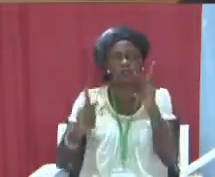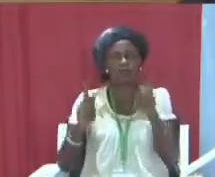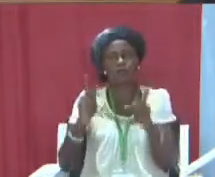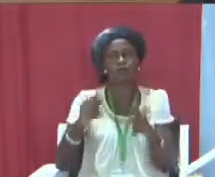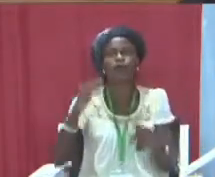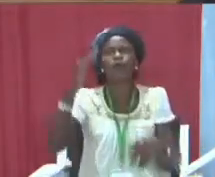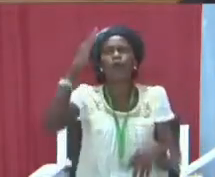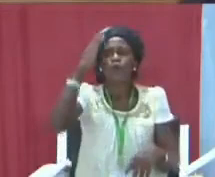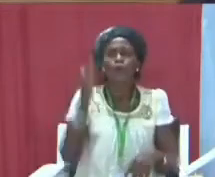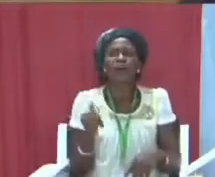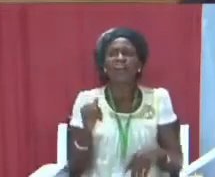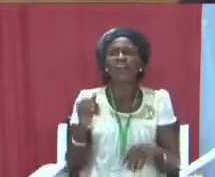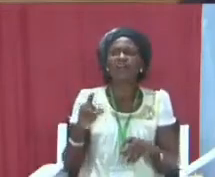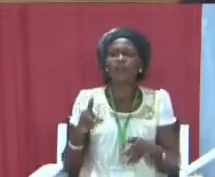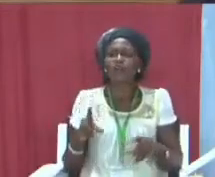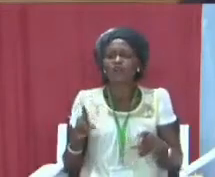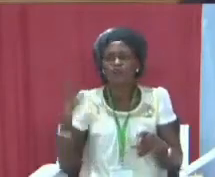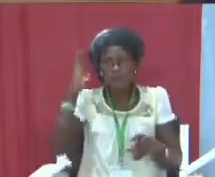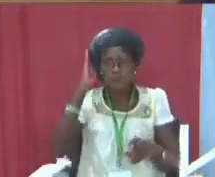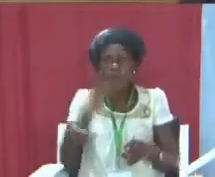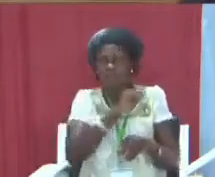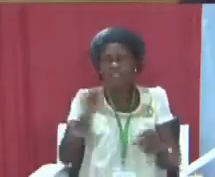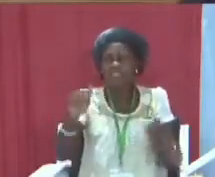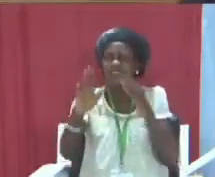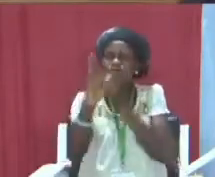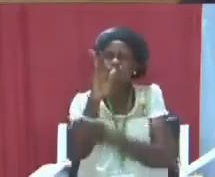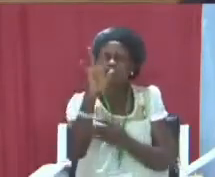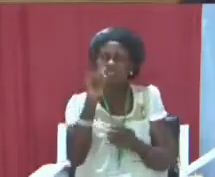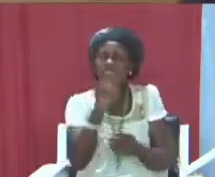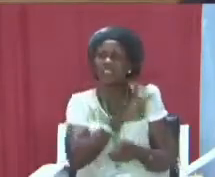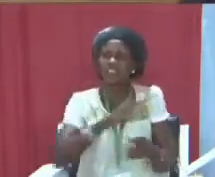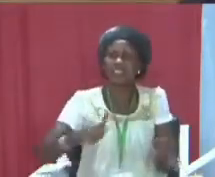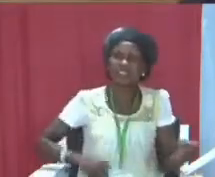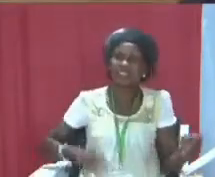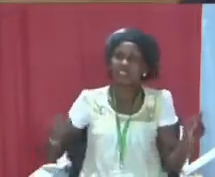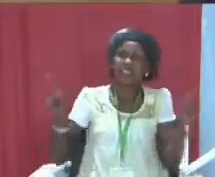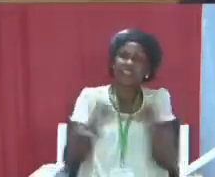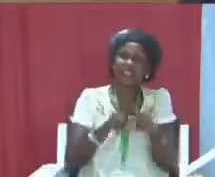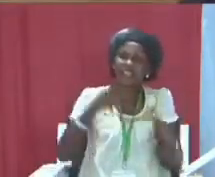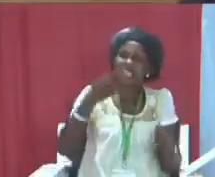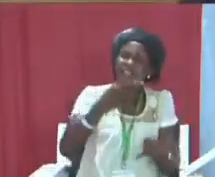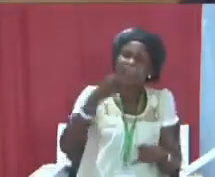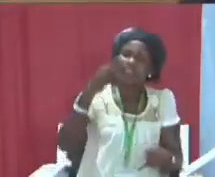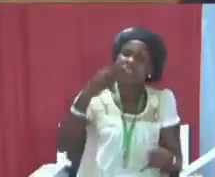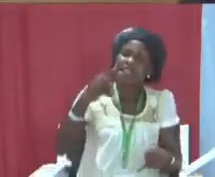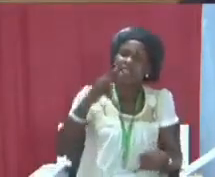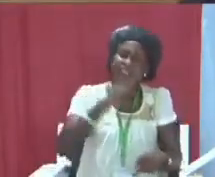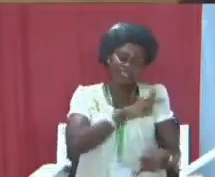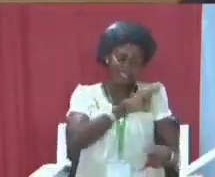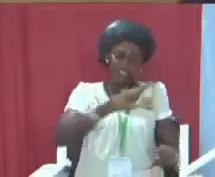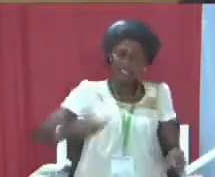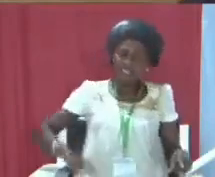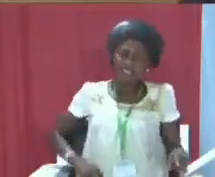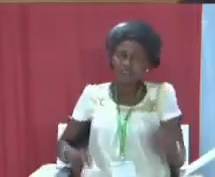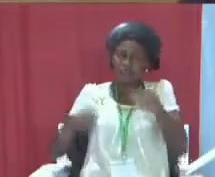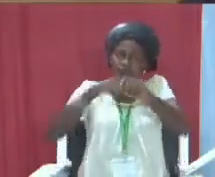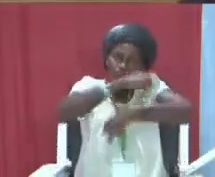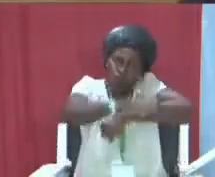why will a godly king like Hezekiah suffer a siege?